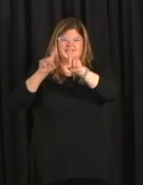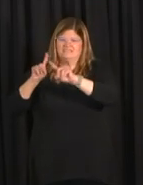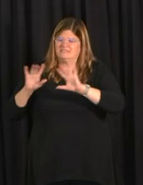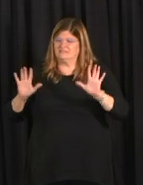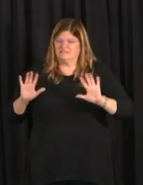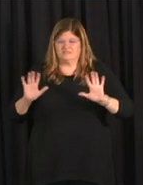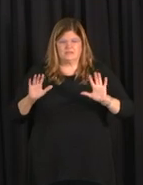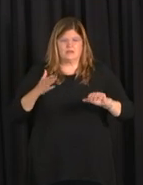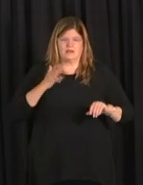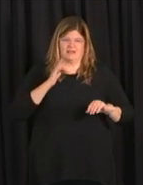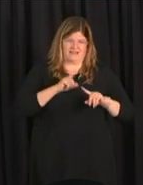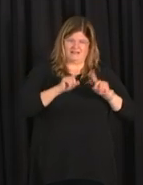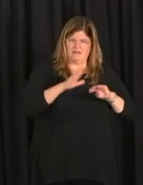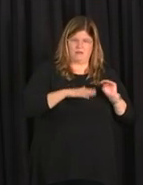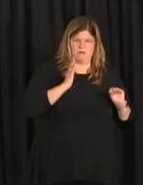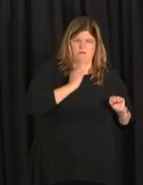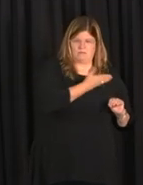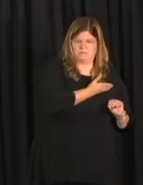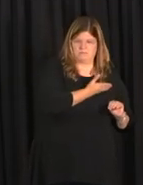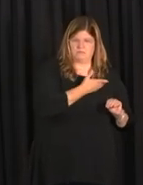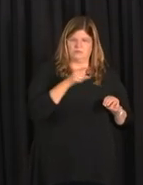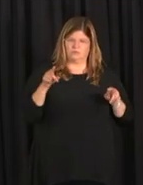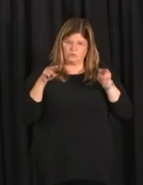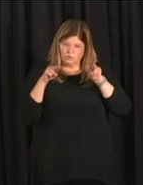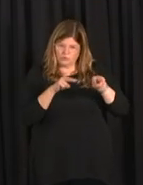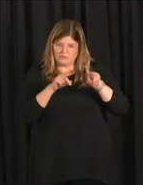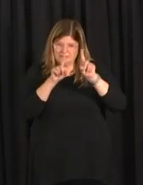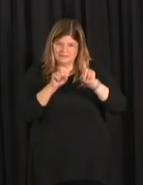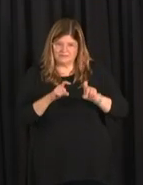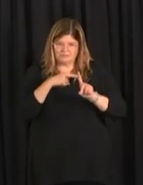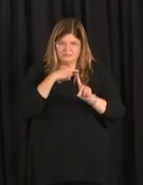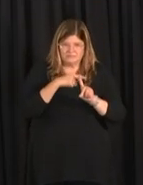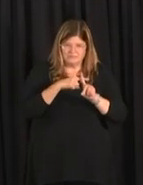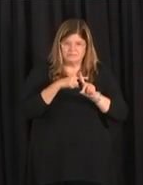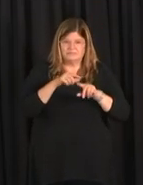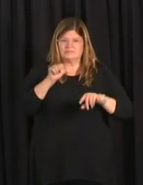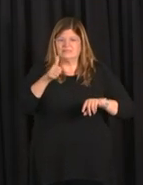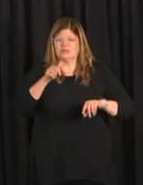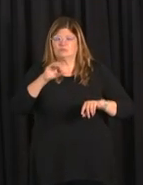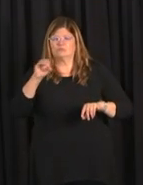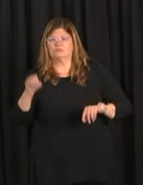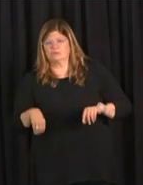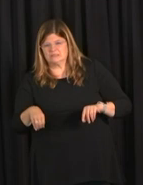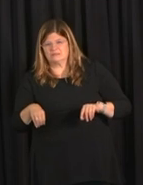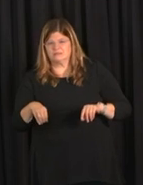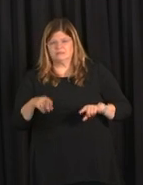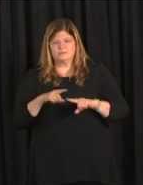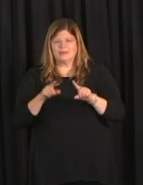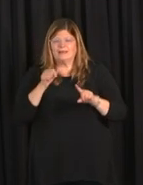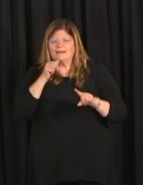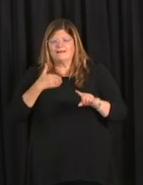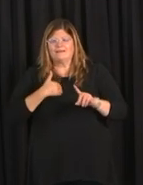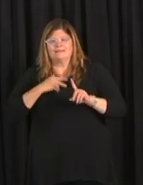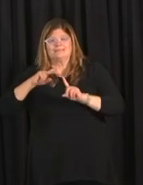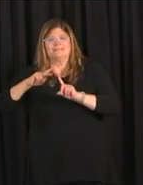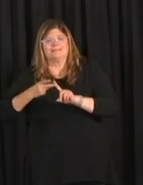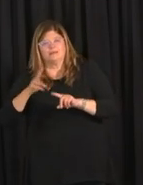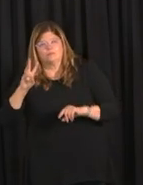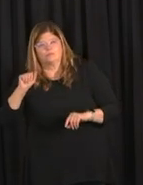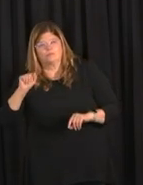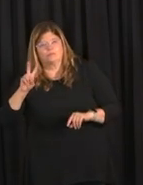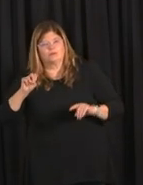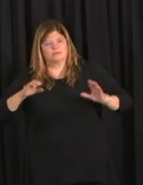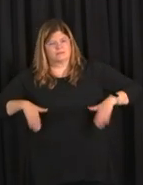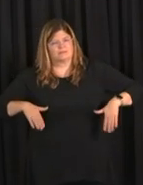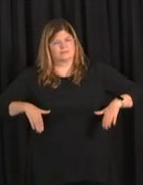response suggested that if your test positivity was at 10%, you wouldn't have a second wave. We